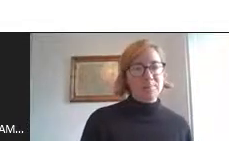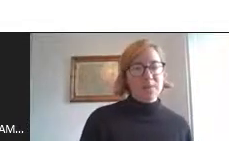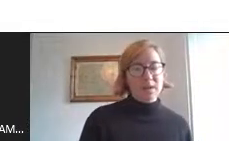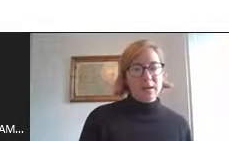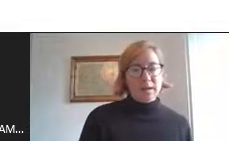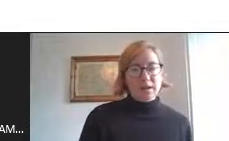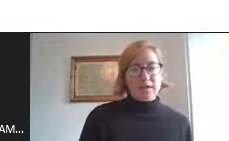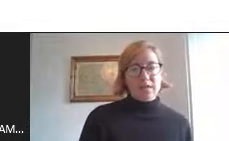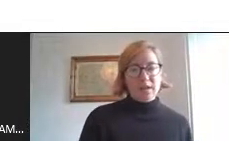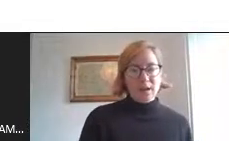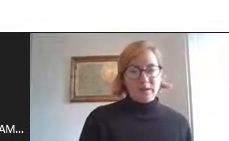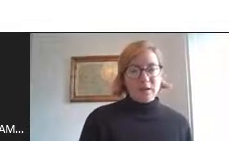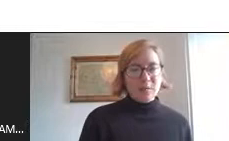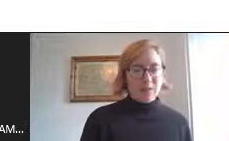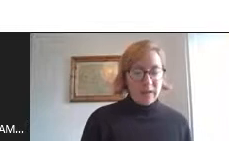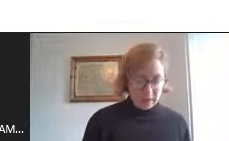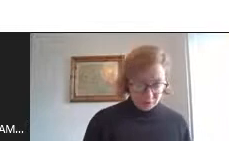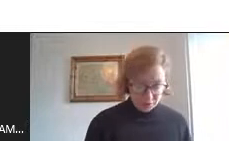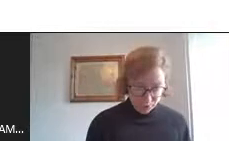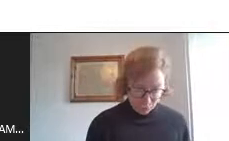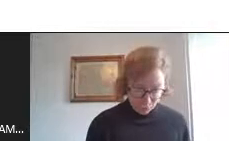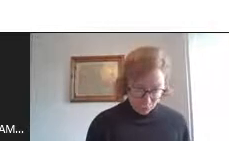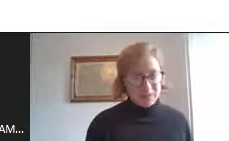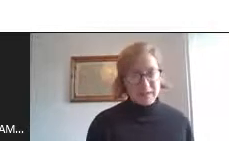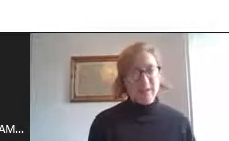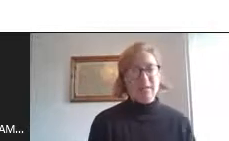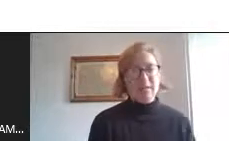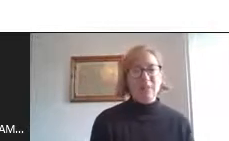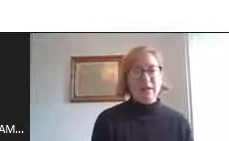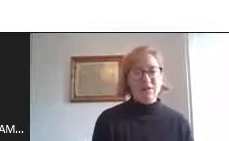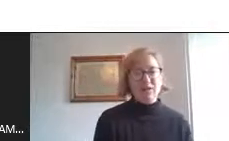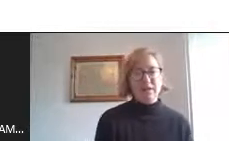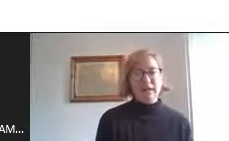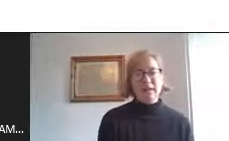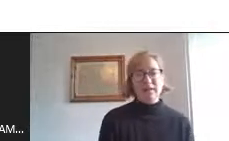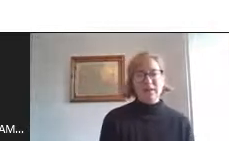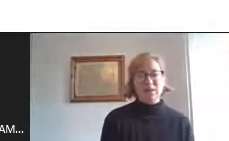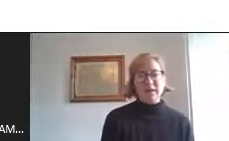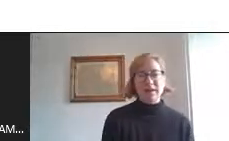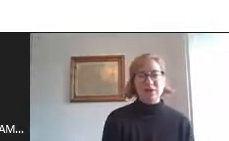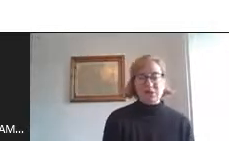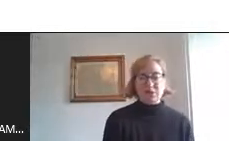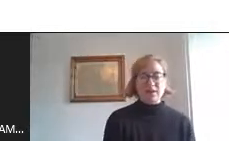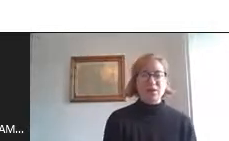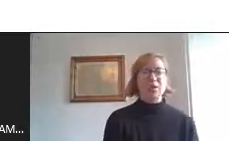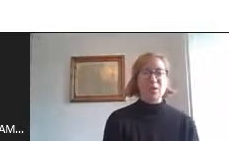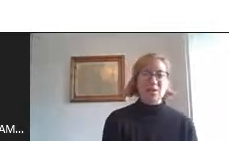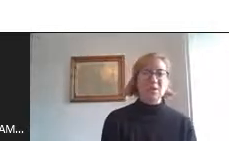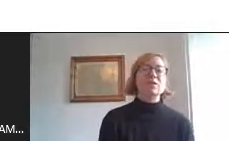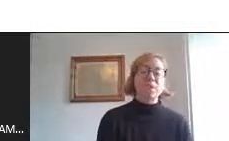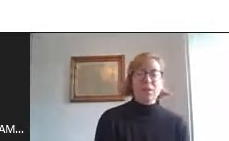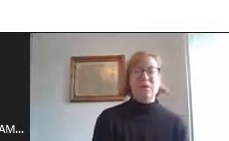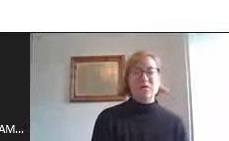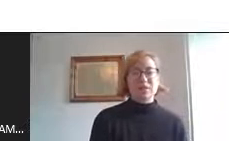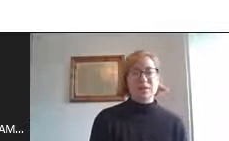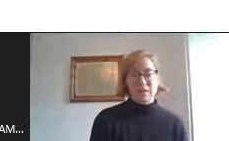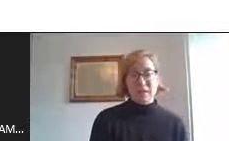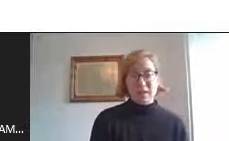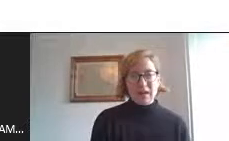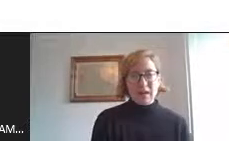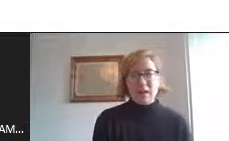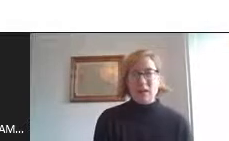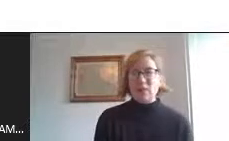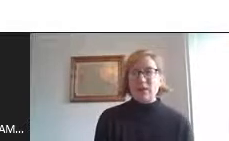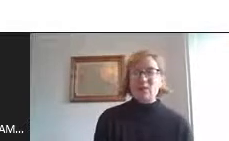way. So in terms of how to talk about it, this can be really tricky. So making sure the child knows that there is no pressure